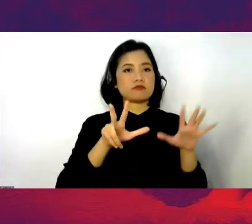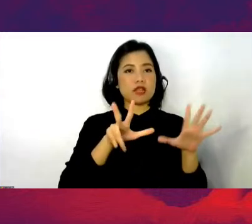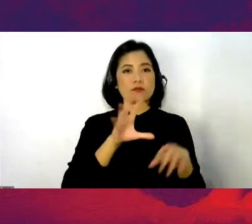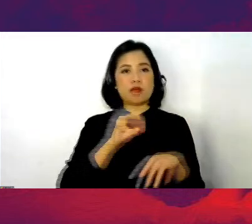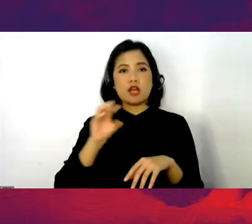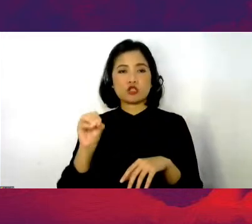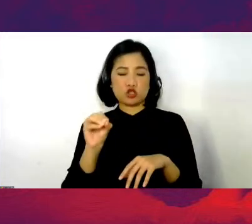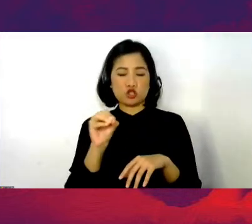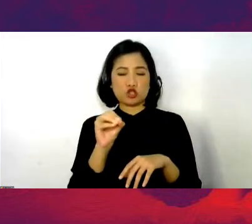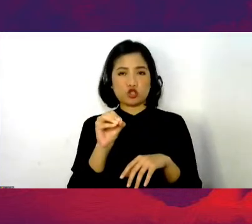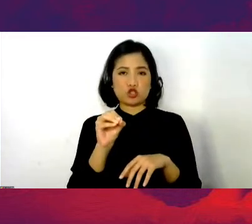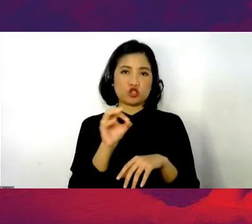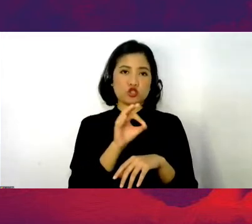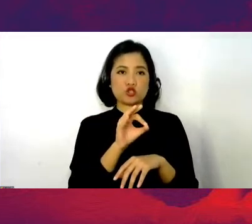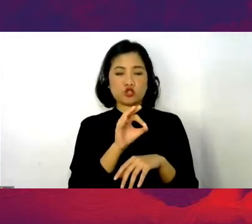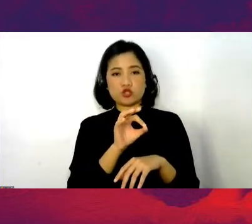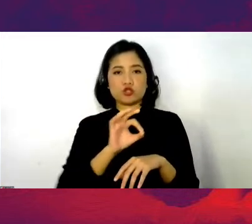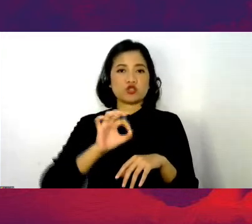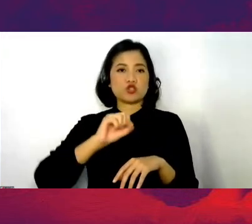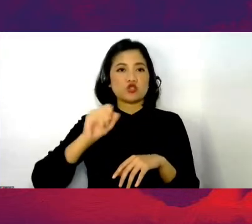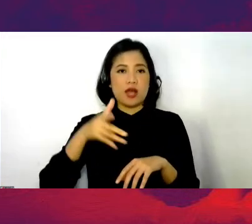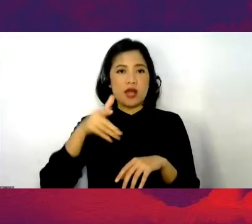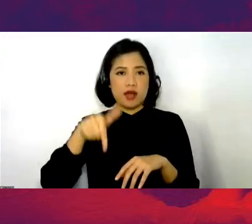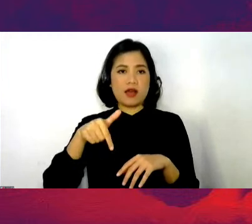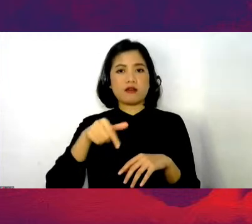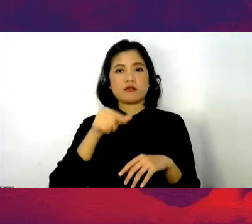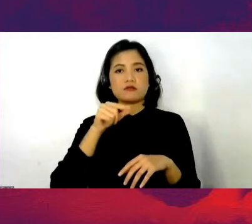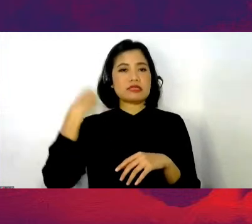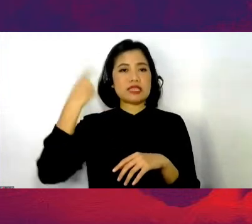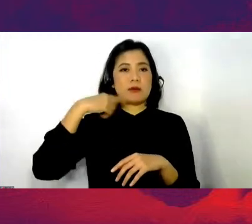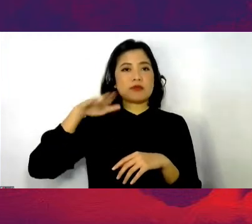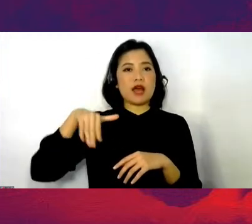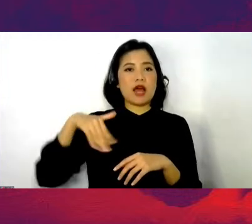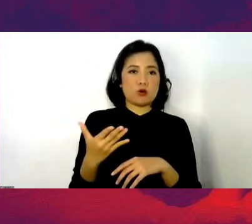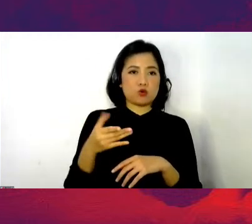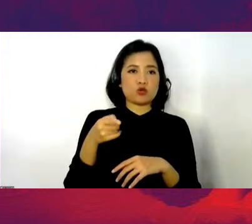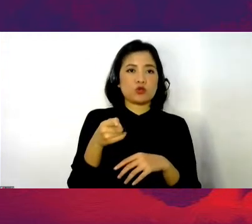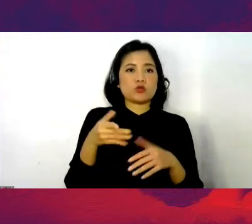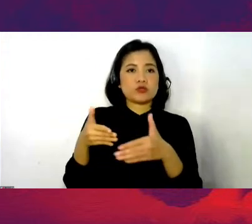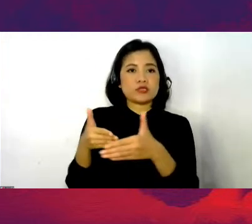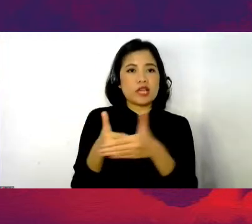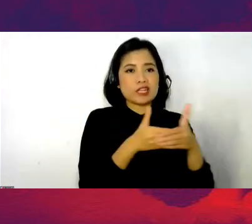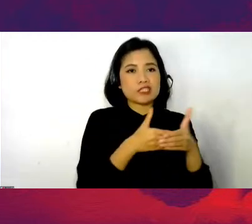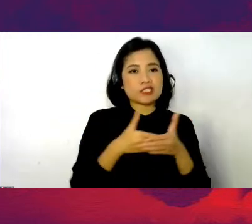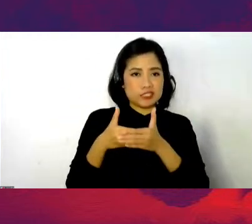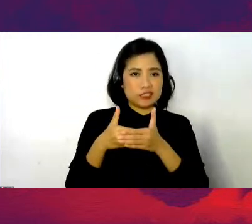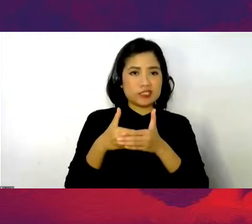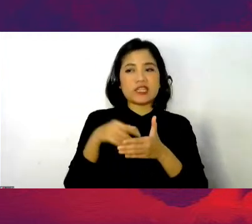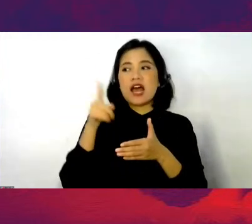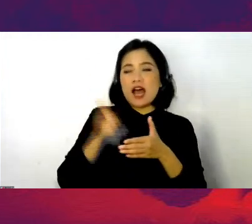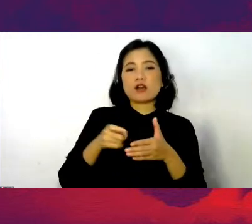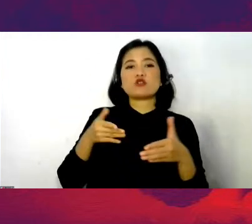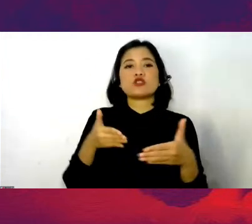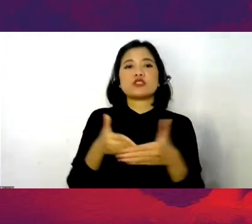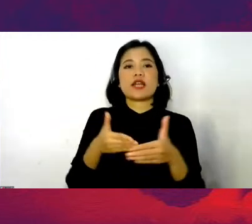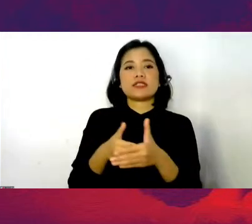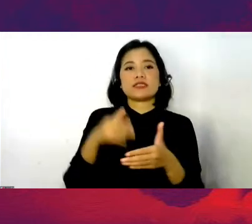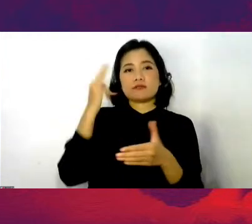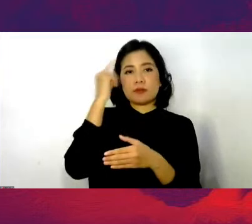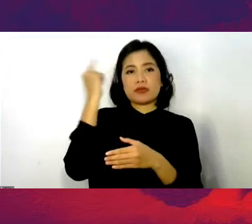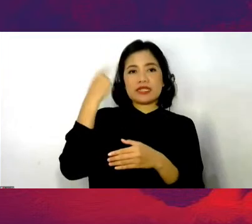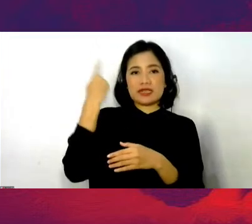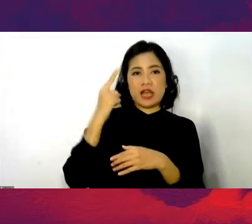year. So it is quite a challenge for us, and actually really, we need to challenge the government ourselves, how to make sure that